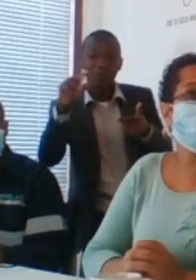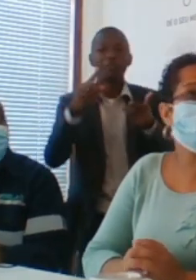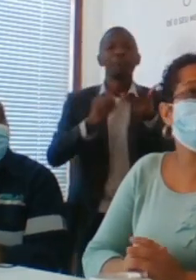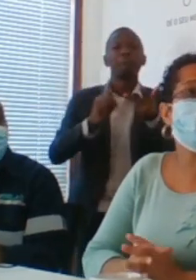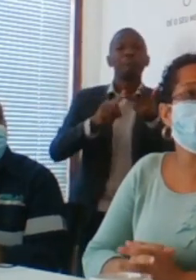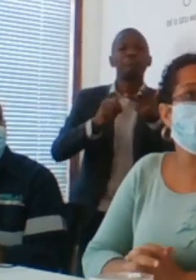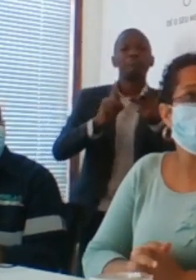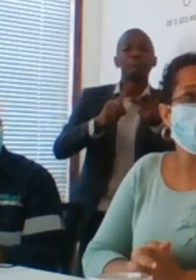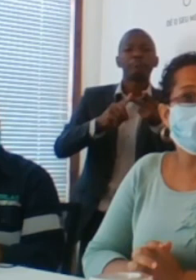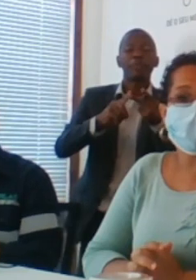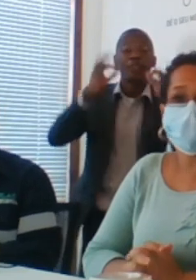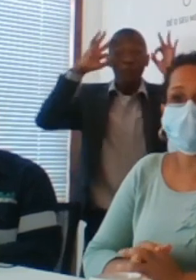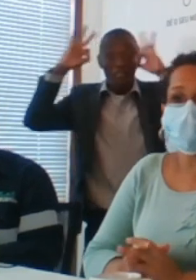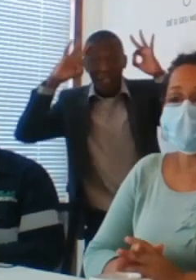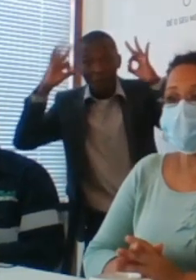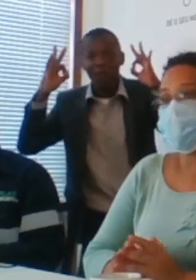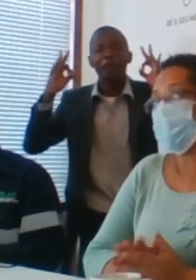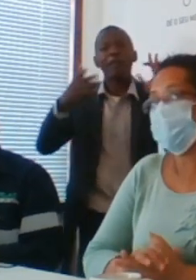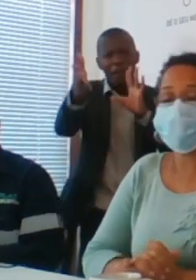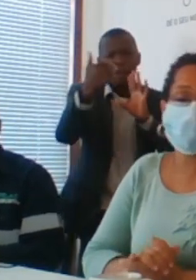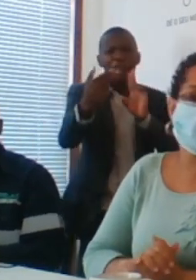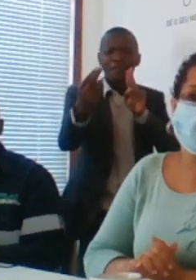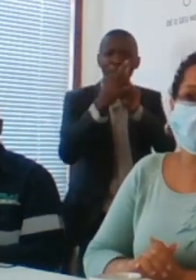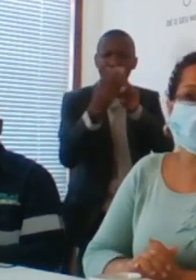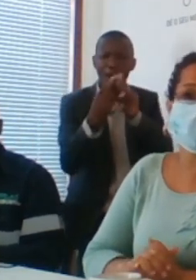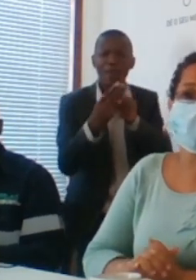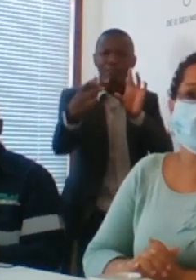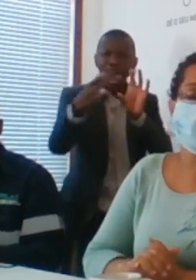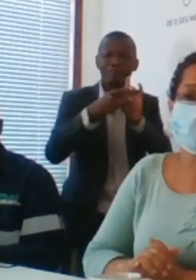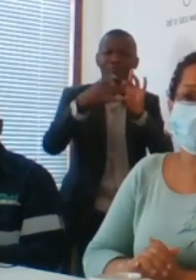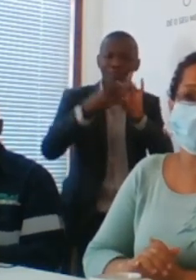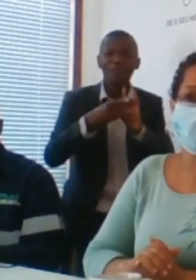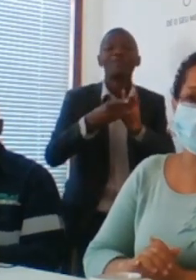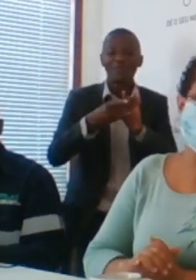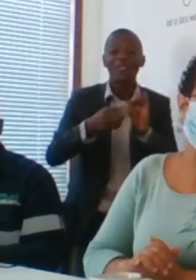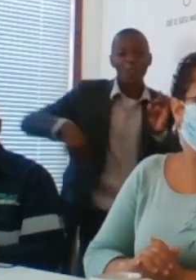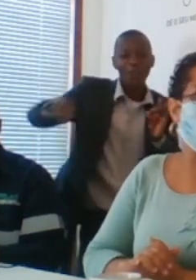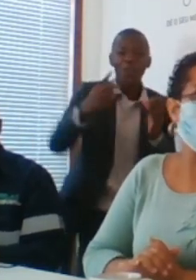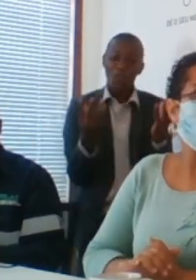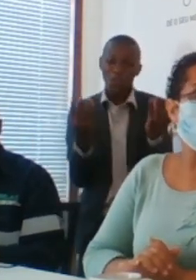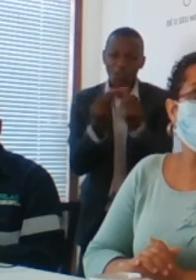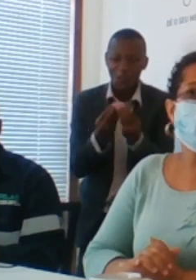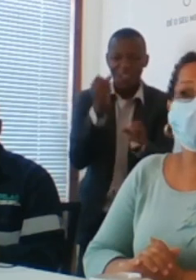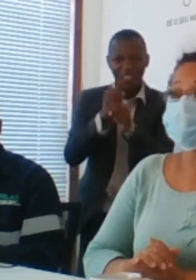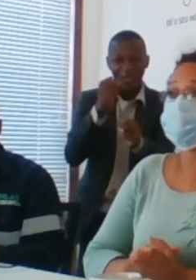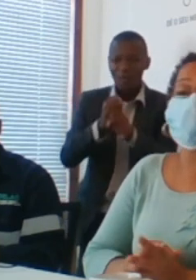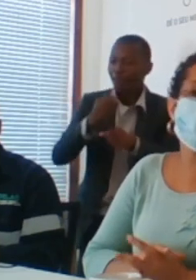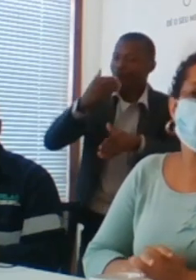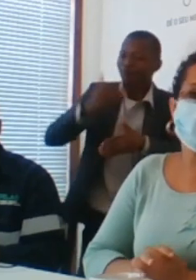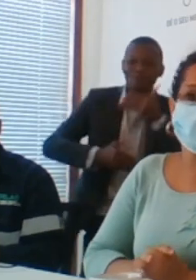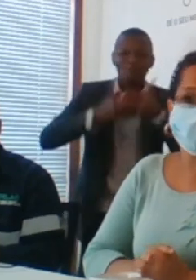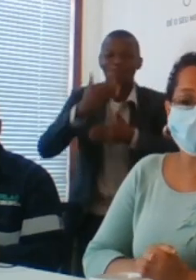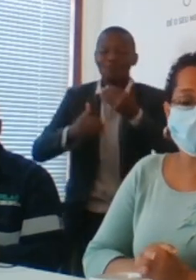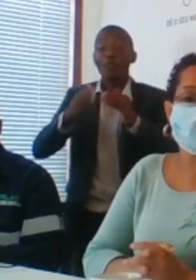on this journey that we are having, and all other news that PRI has got for you in our